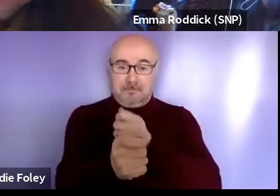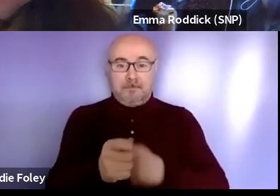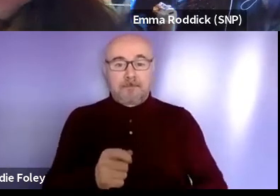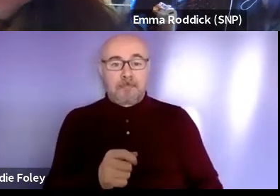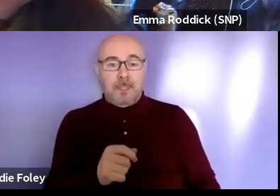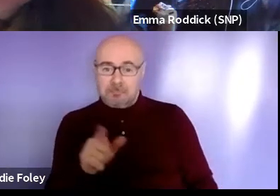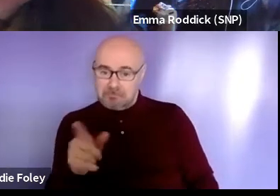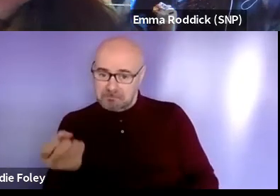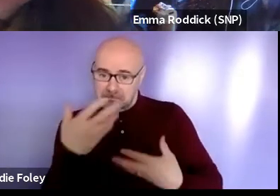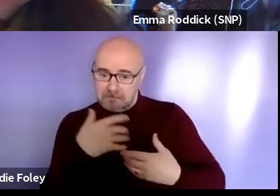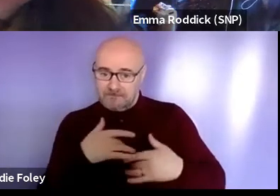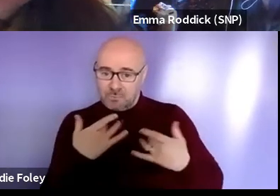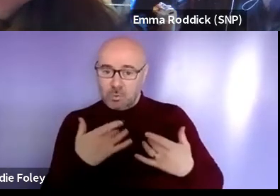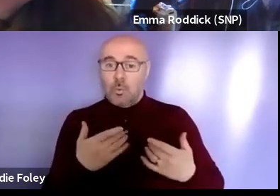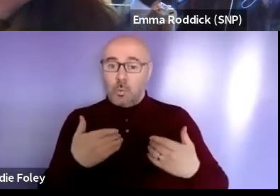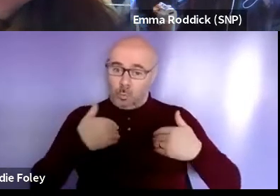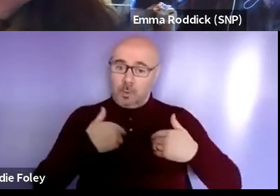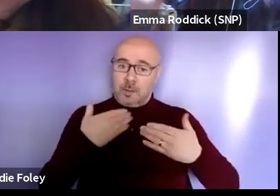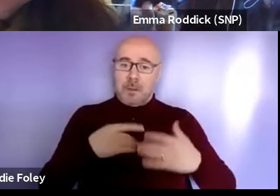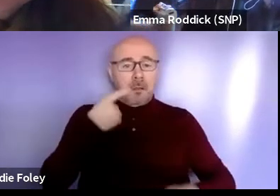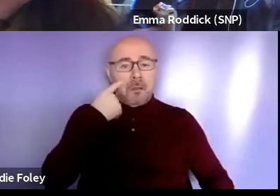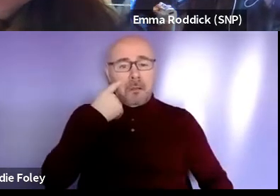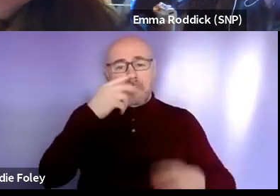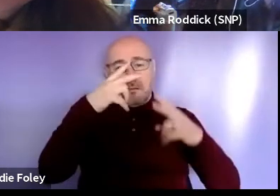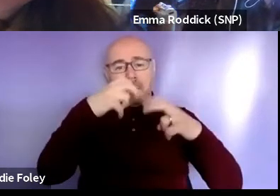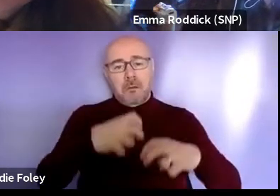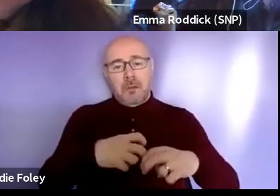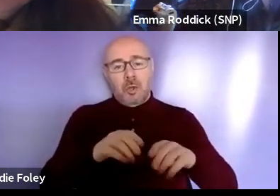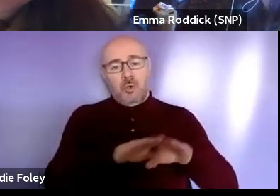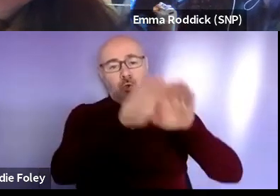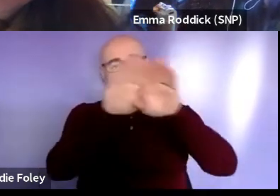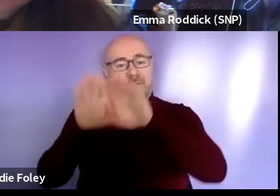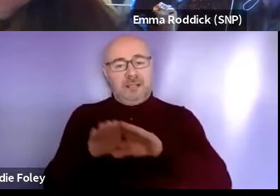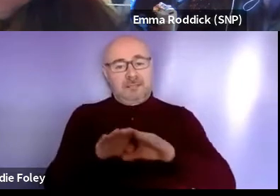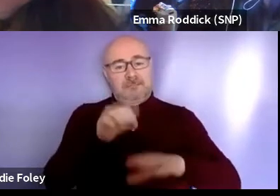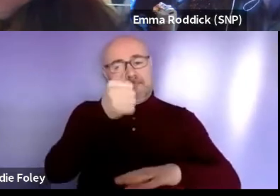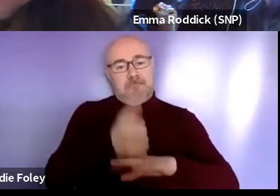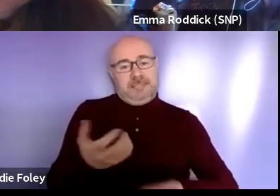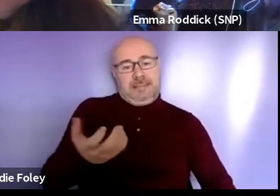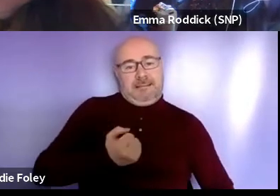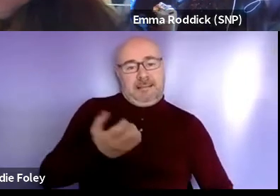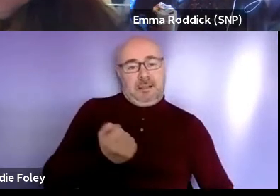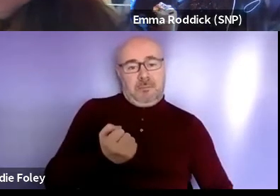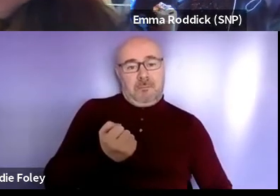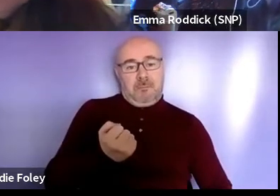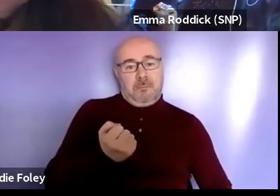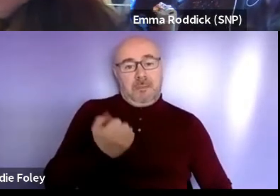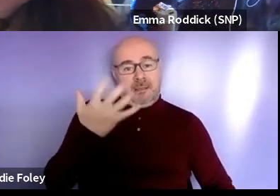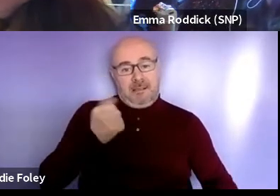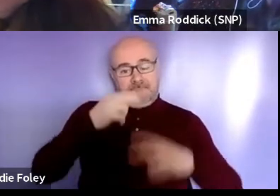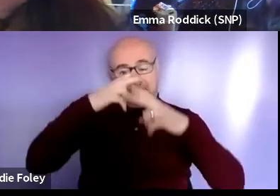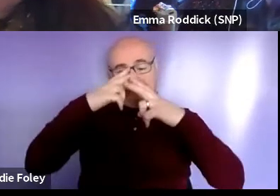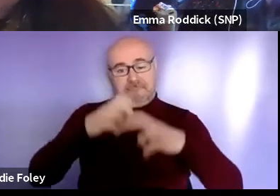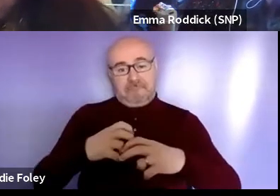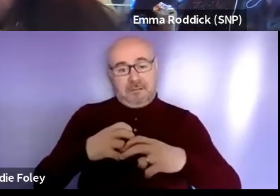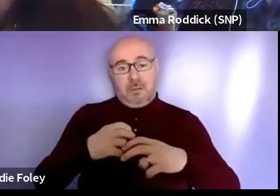looking into universal basic income and comparing different ways that it's been implemented elsewhere. So I'm quite excited to see what comes out of that. I know that our